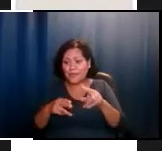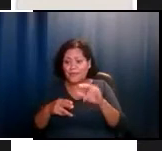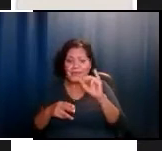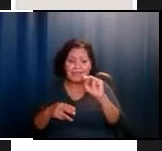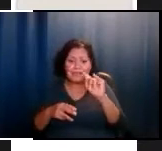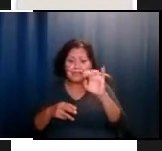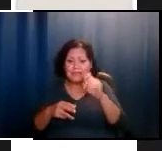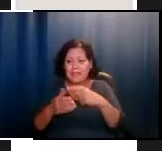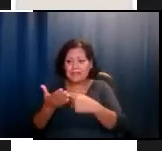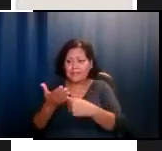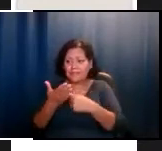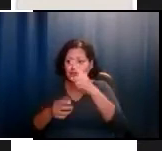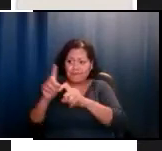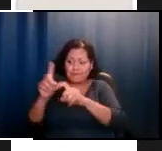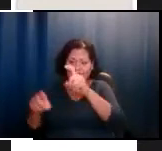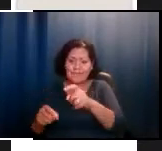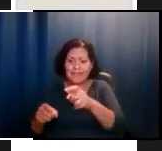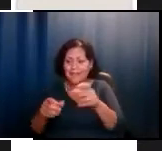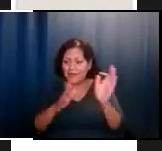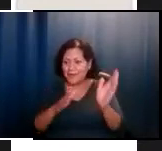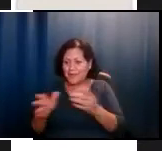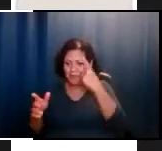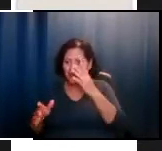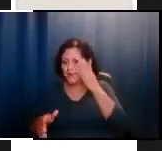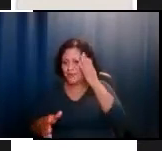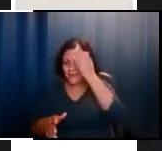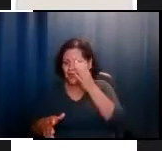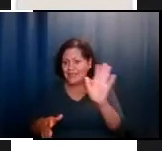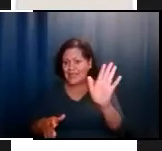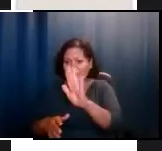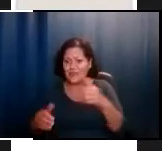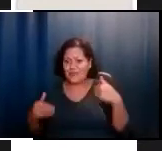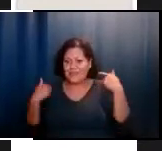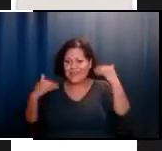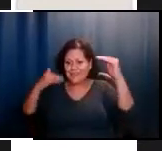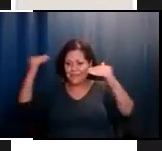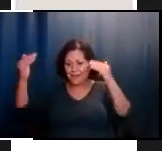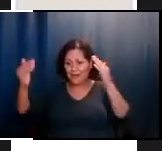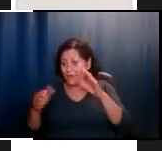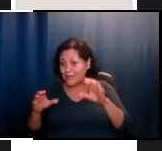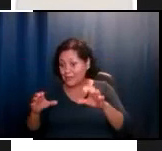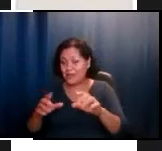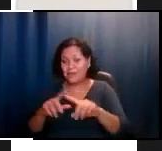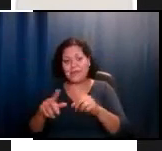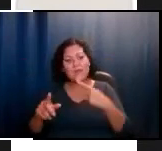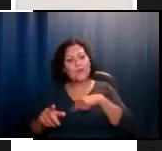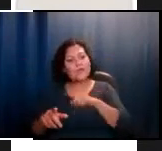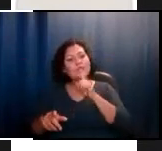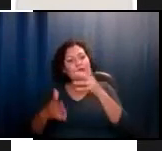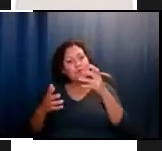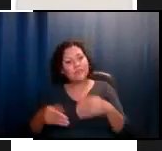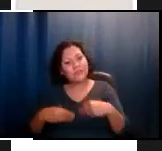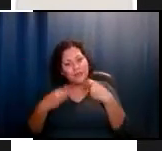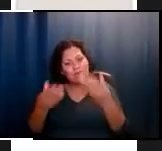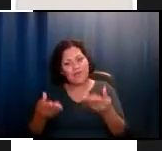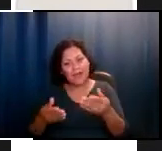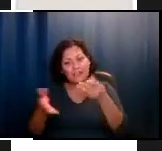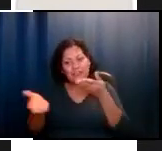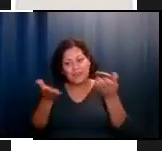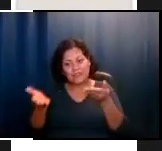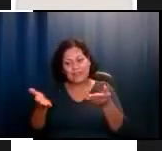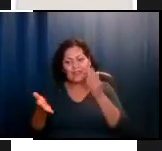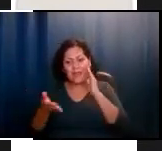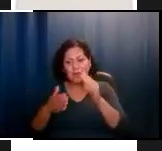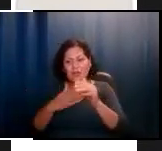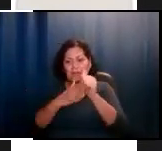get ready for the future for what it is that your young adult is going to do. But we really want to provide services that are going to